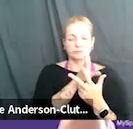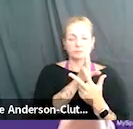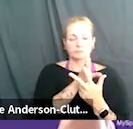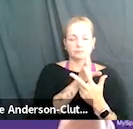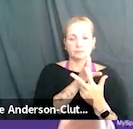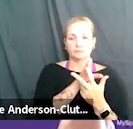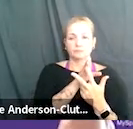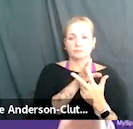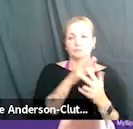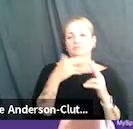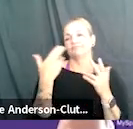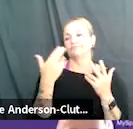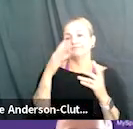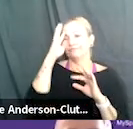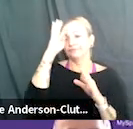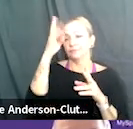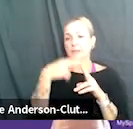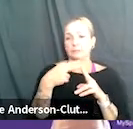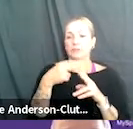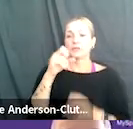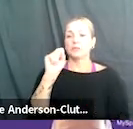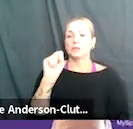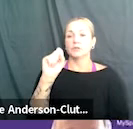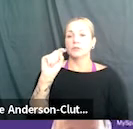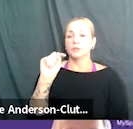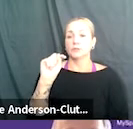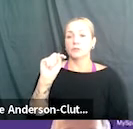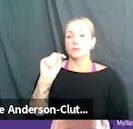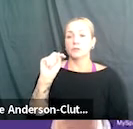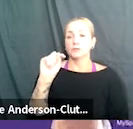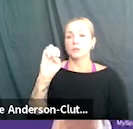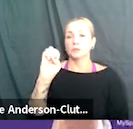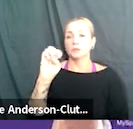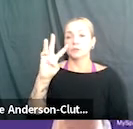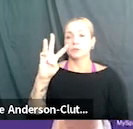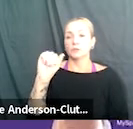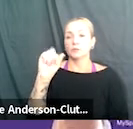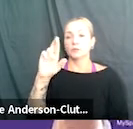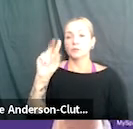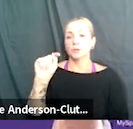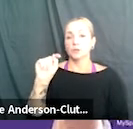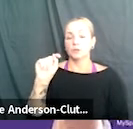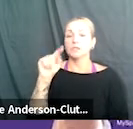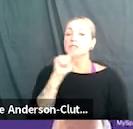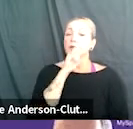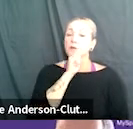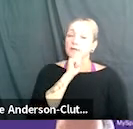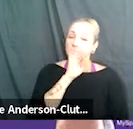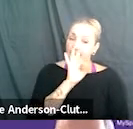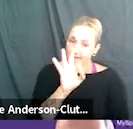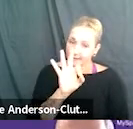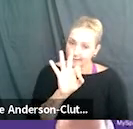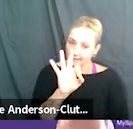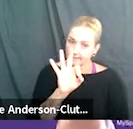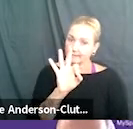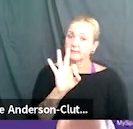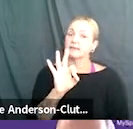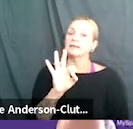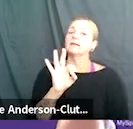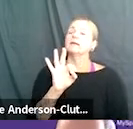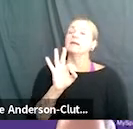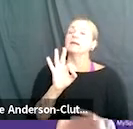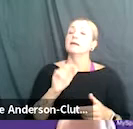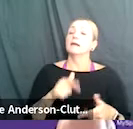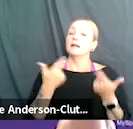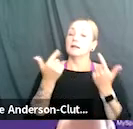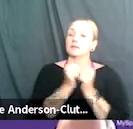Stuart. And so Stewie is a 9-year-old male, lives with his parents and his 2 older siblings. He is in grade 5,